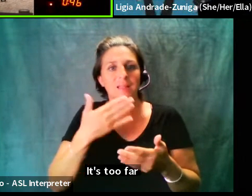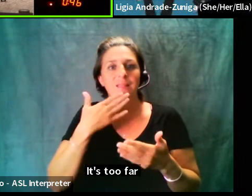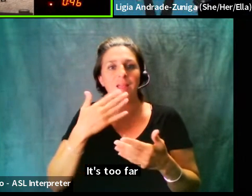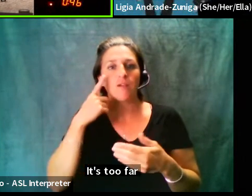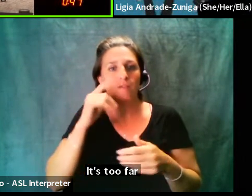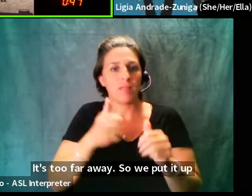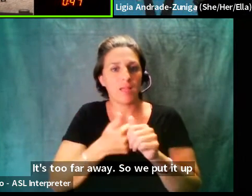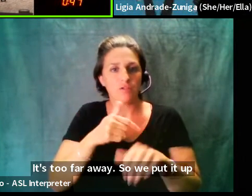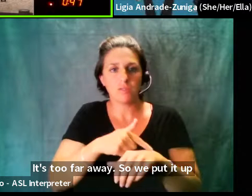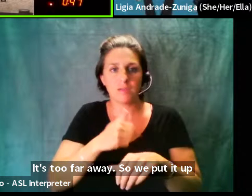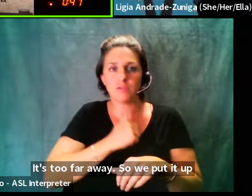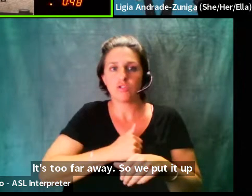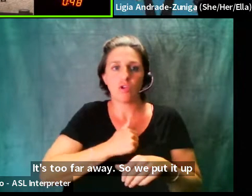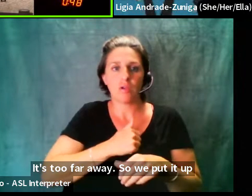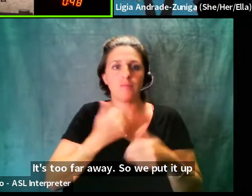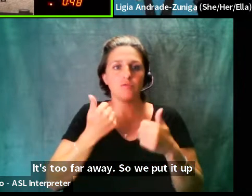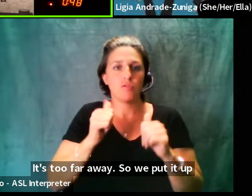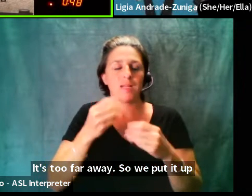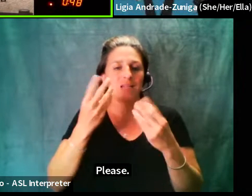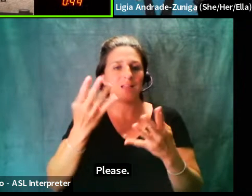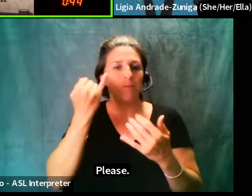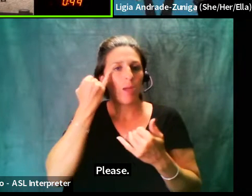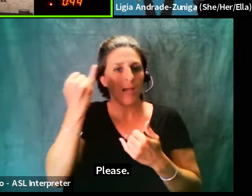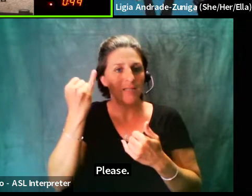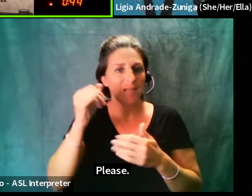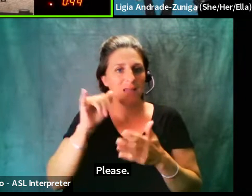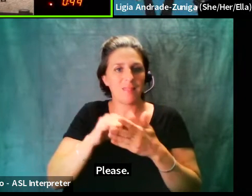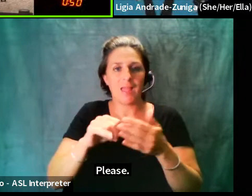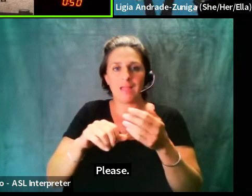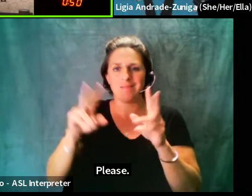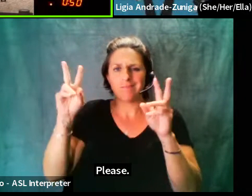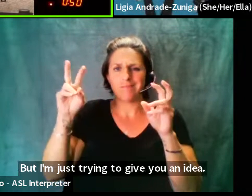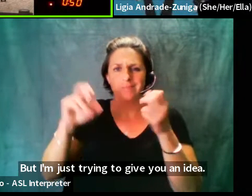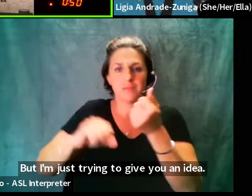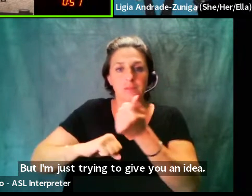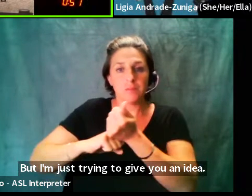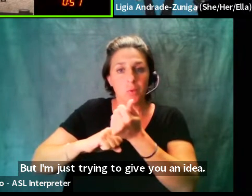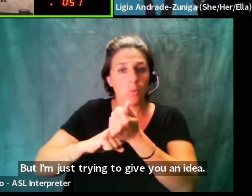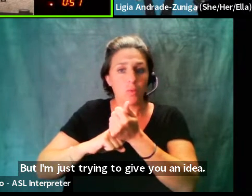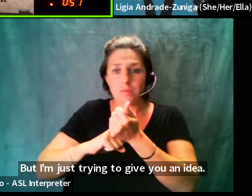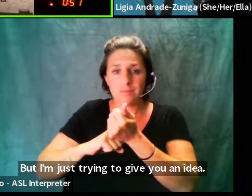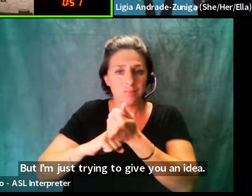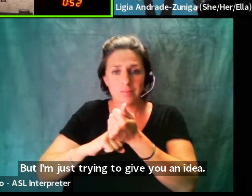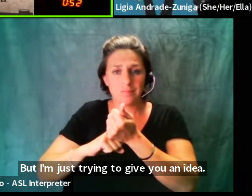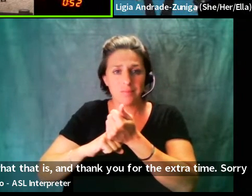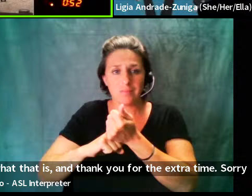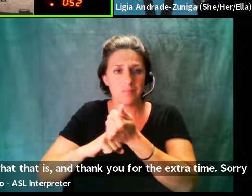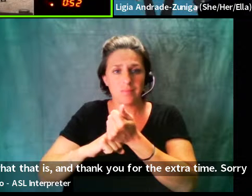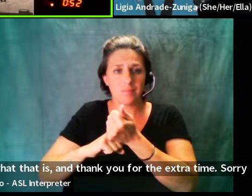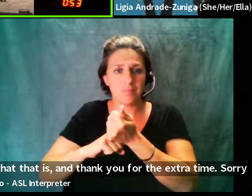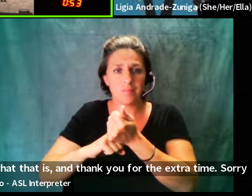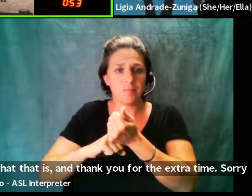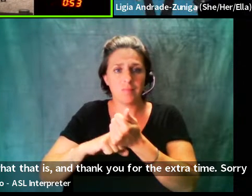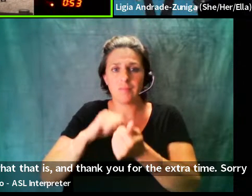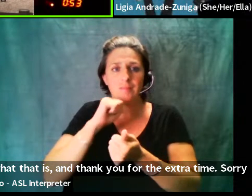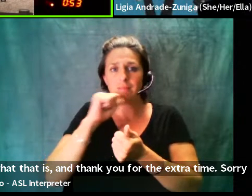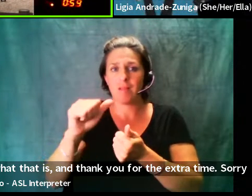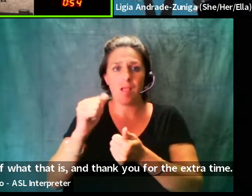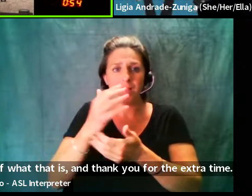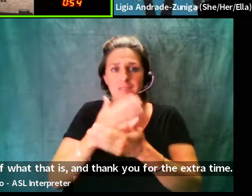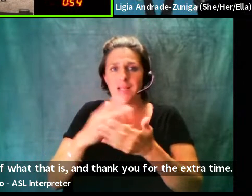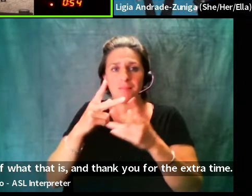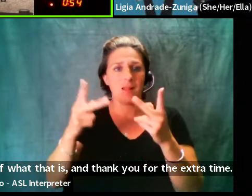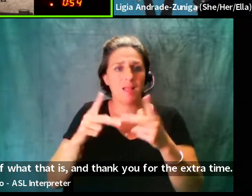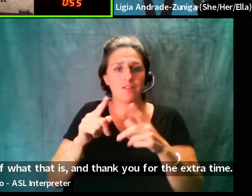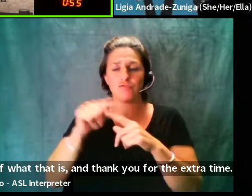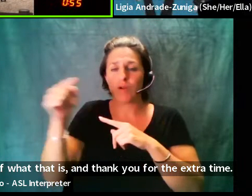time. Sorry. I'm Yeah. trying to give you an idea that support is not someplace in, across town or somewhere